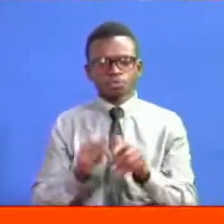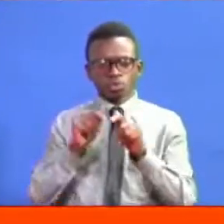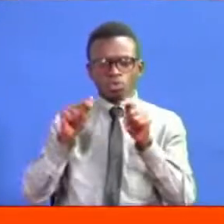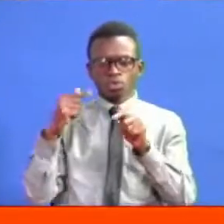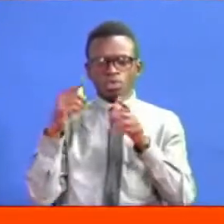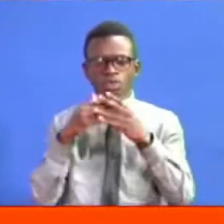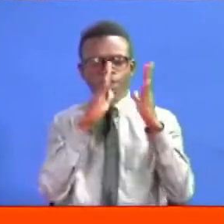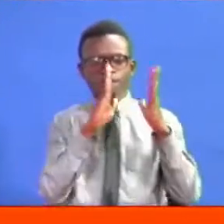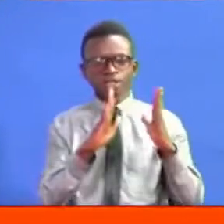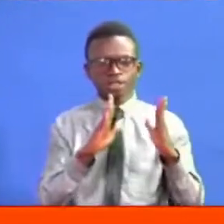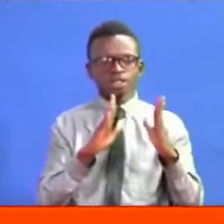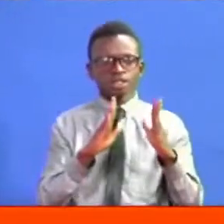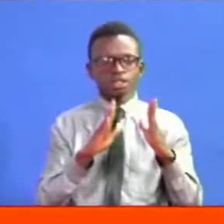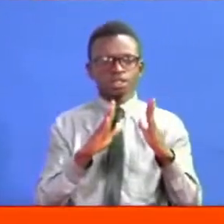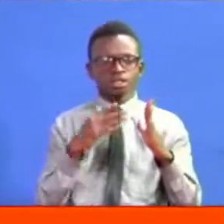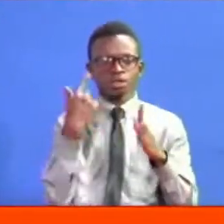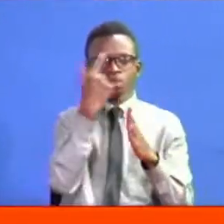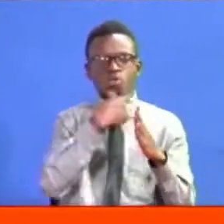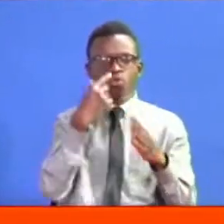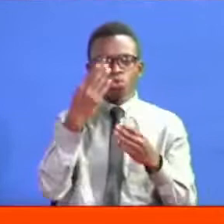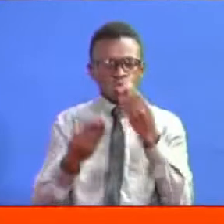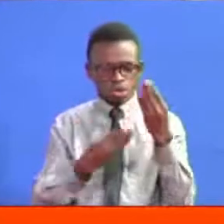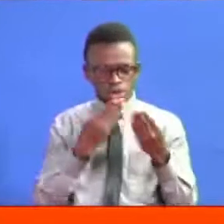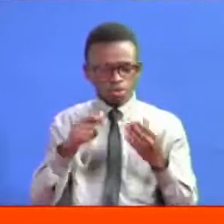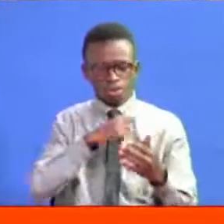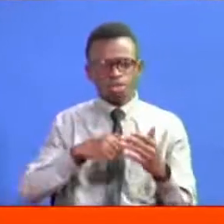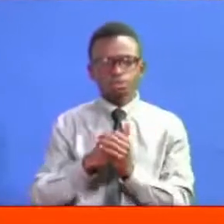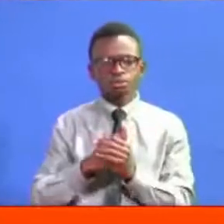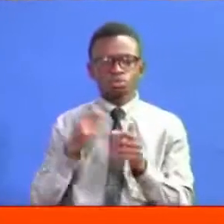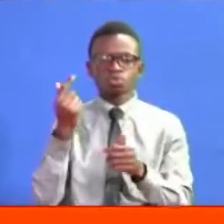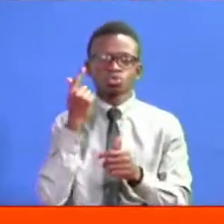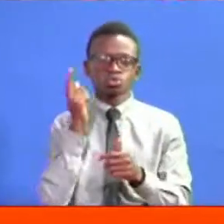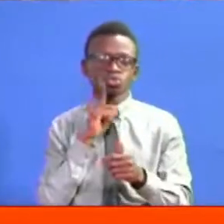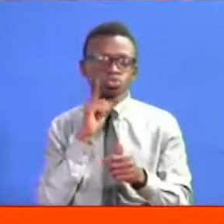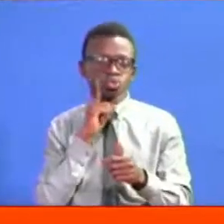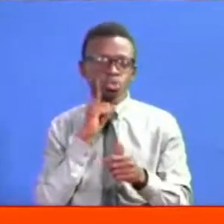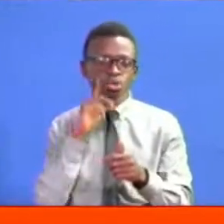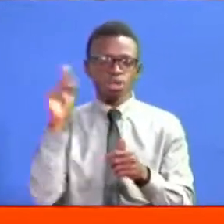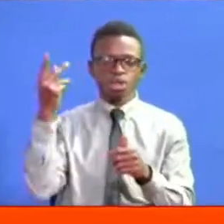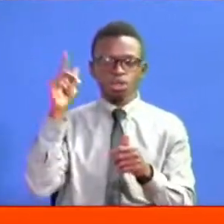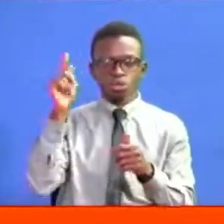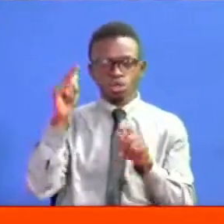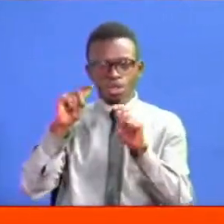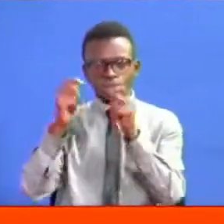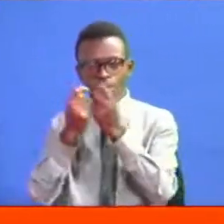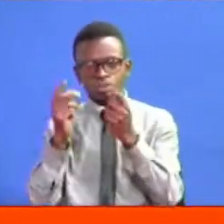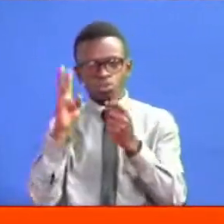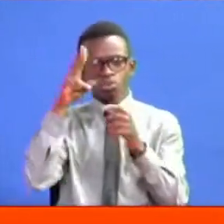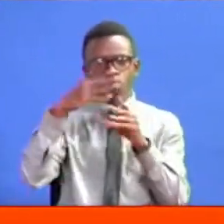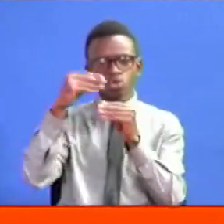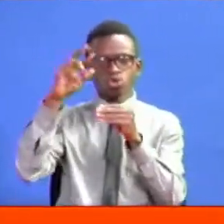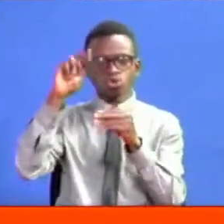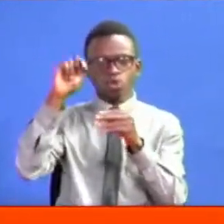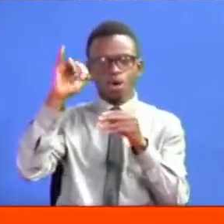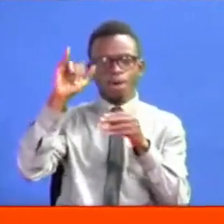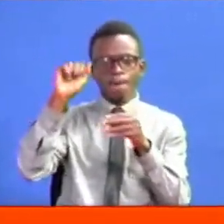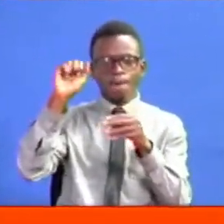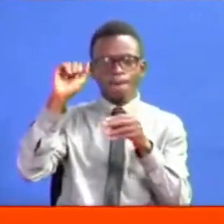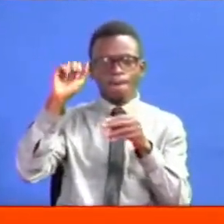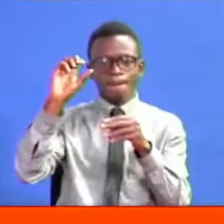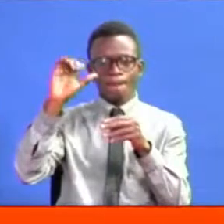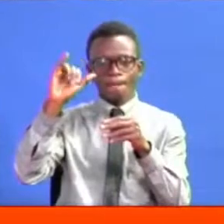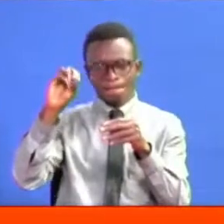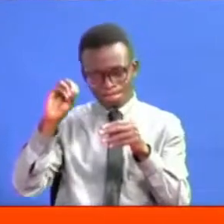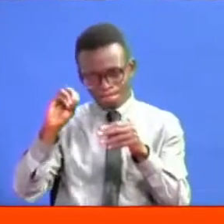wetu ambao wametutumikia. Tomorrow, the Kenya Kwanza team will be holding its final stand at the Nyayo Stadium, Nairobi, ahead